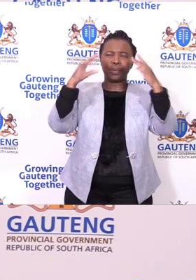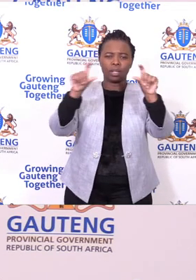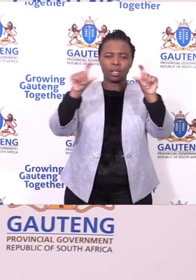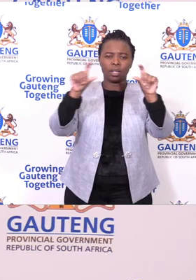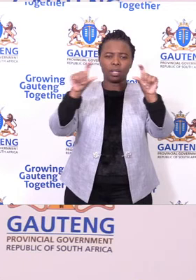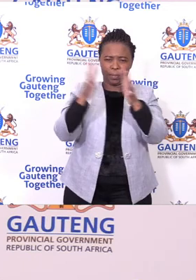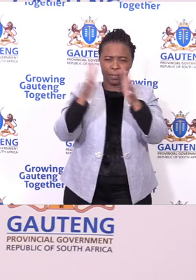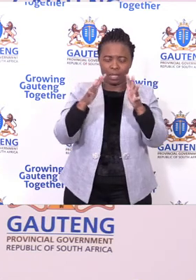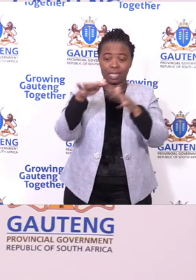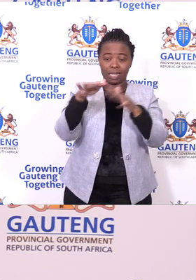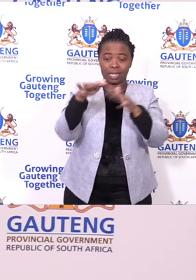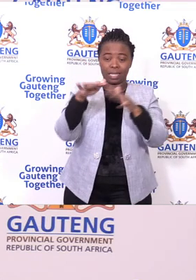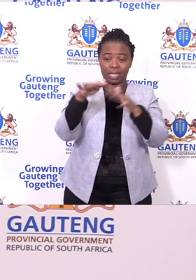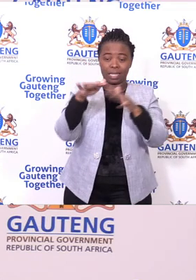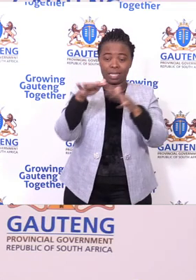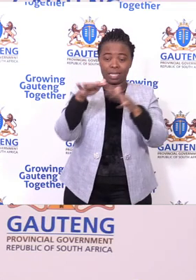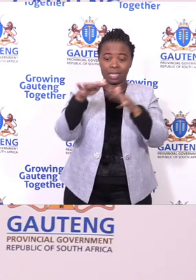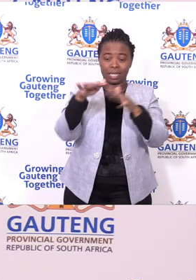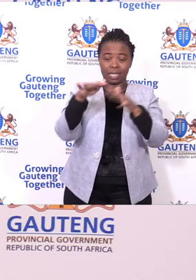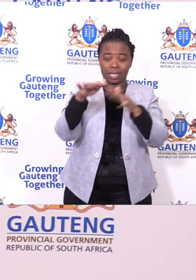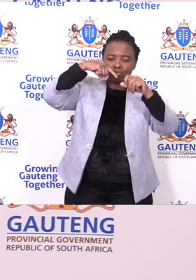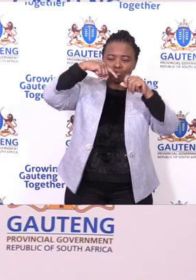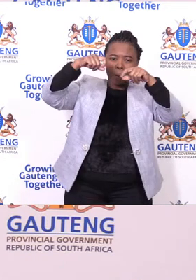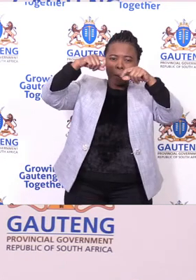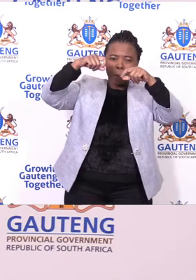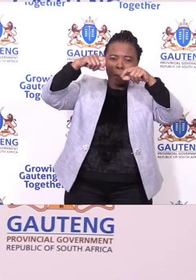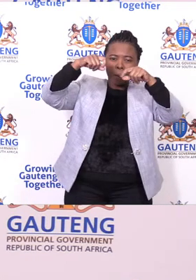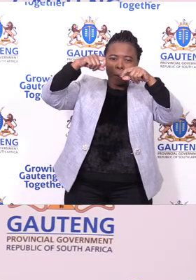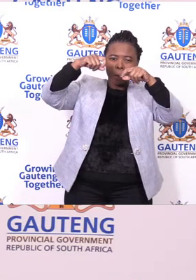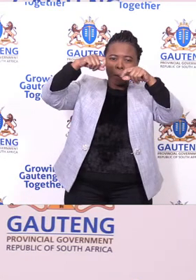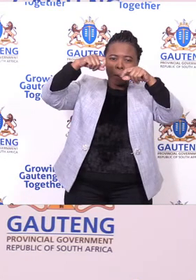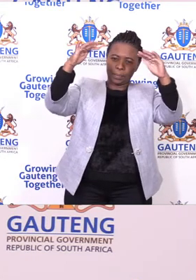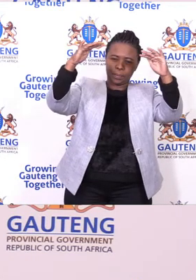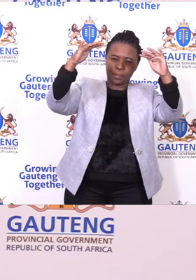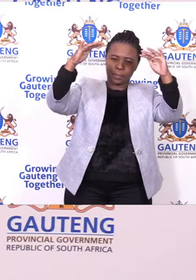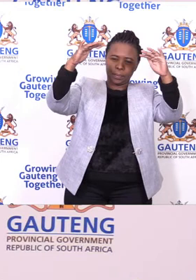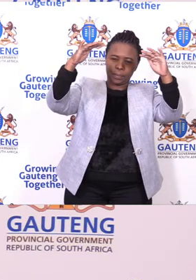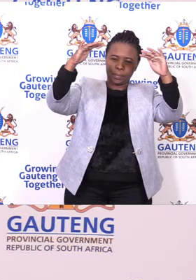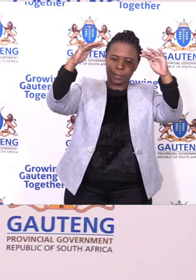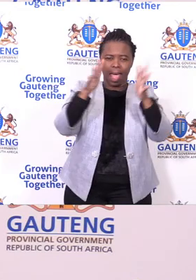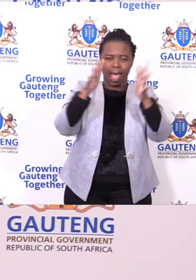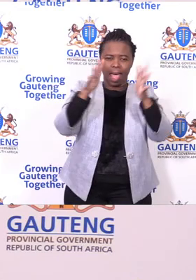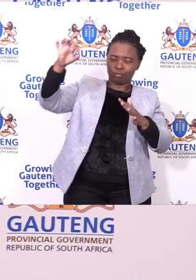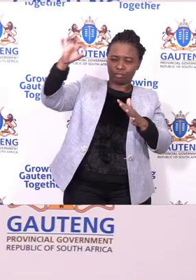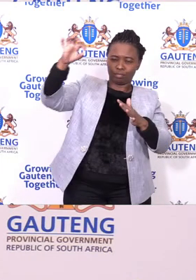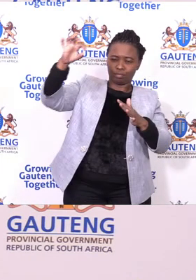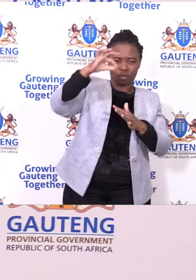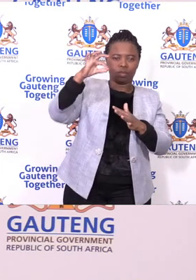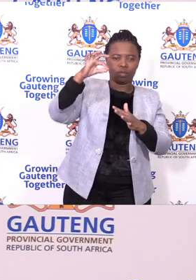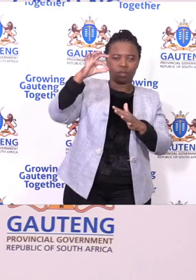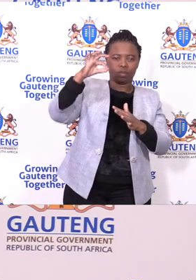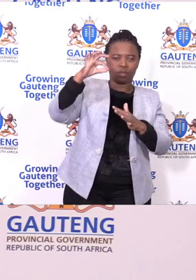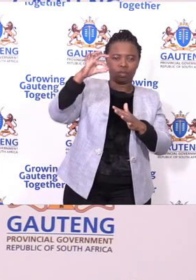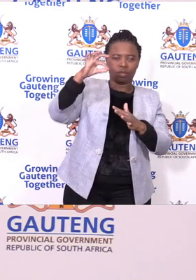spaces, you find that the droplets hang or suspend longer on air. And hence the issue that we are